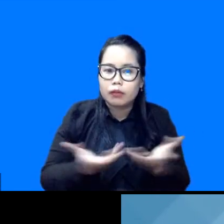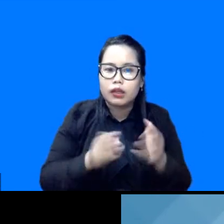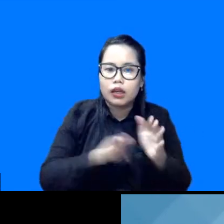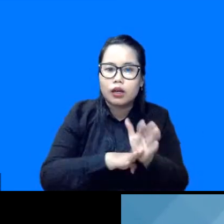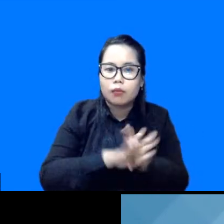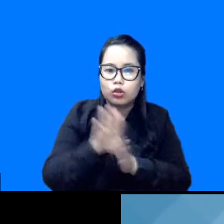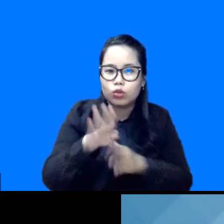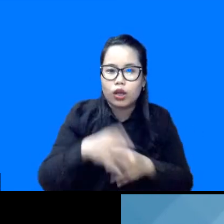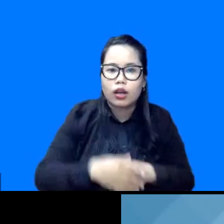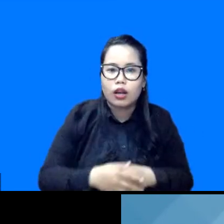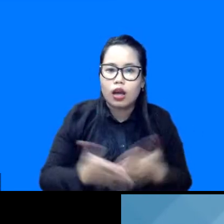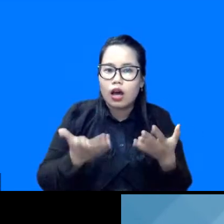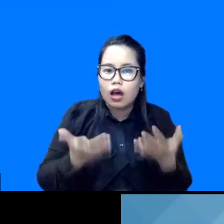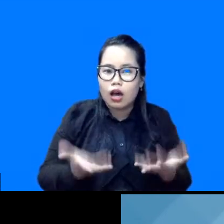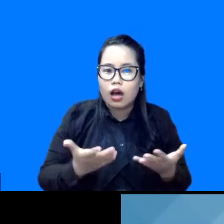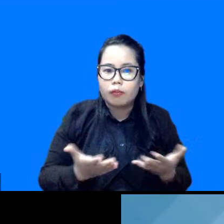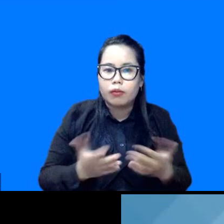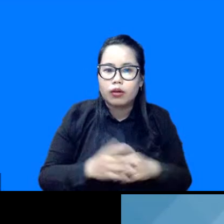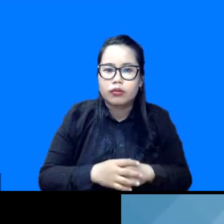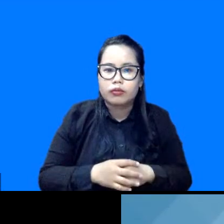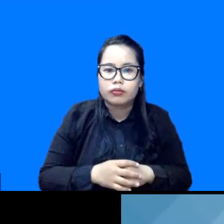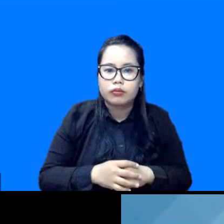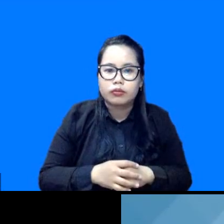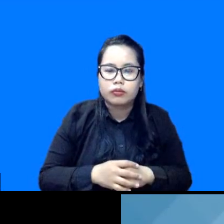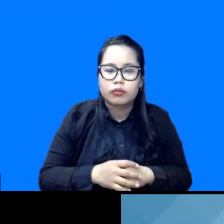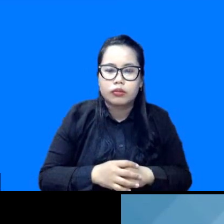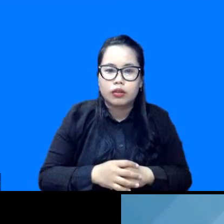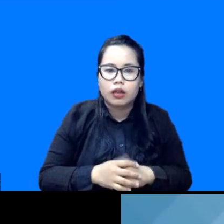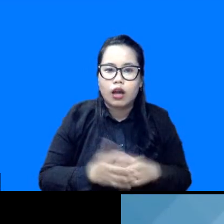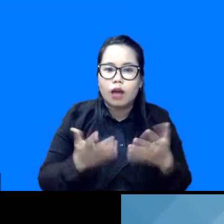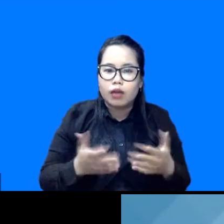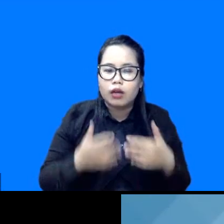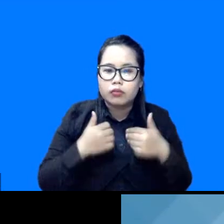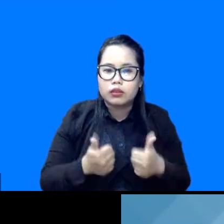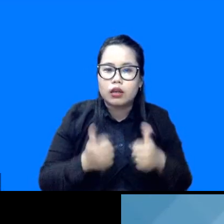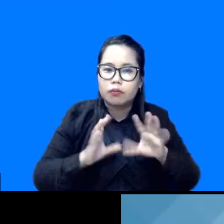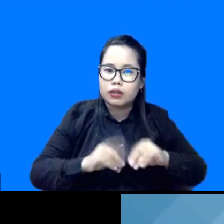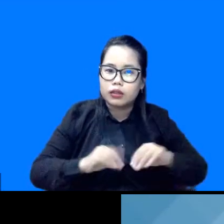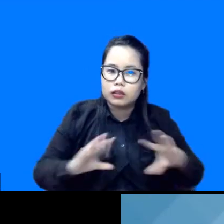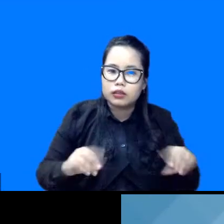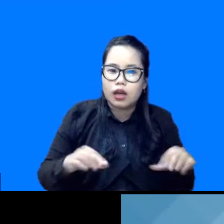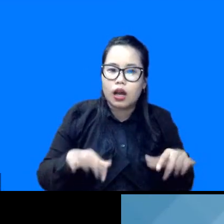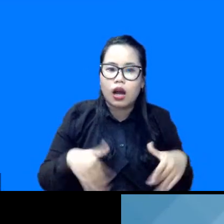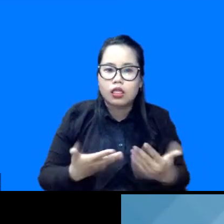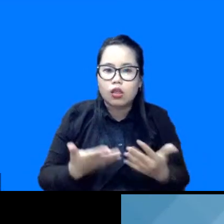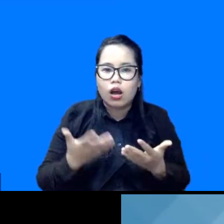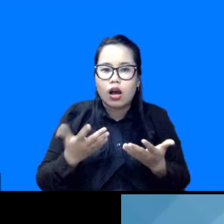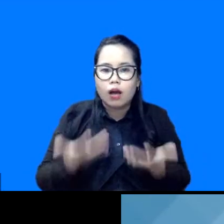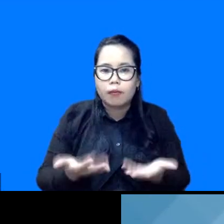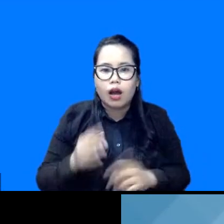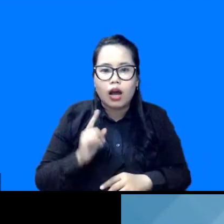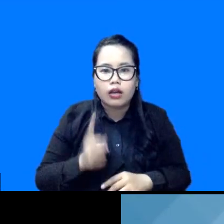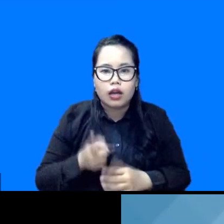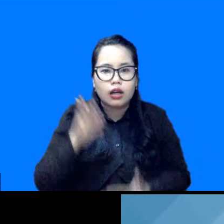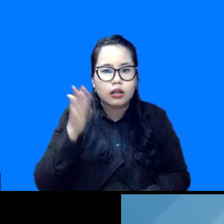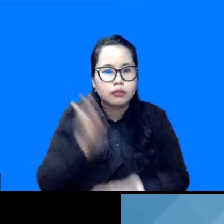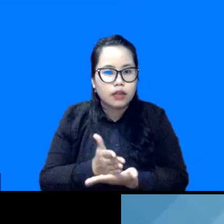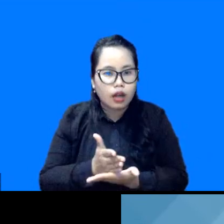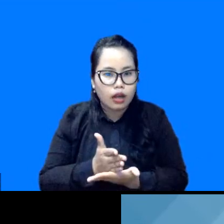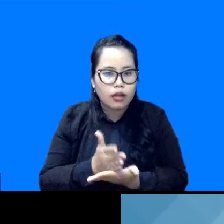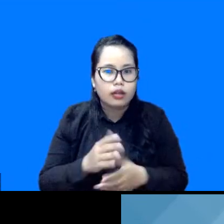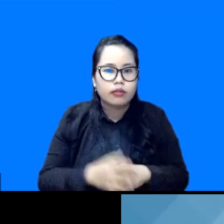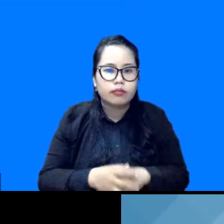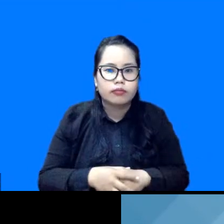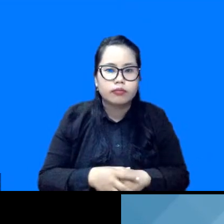it working enough, or we need the policy reform to make sure that this energy transition works for